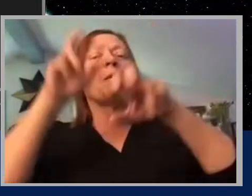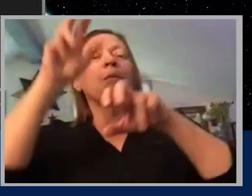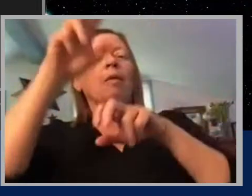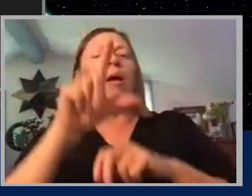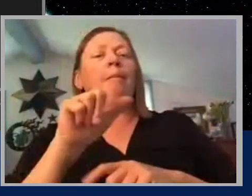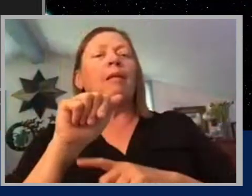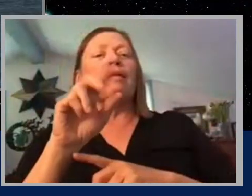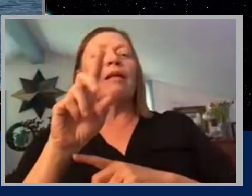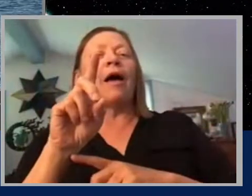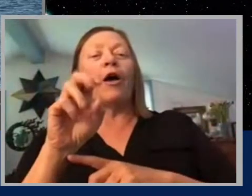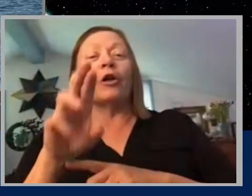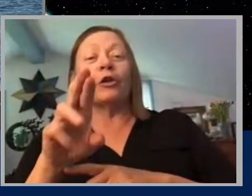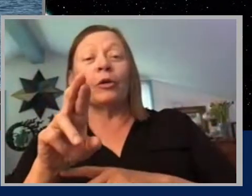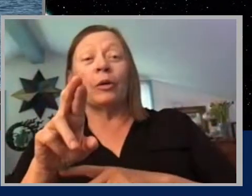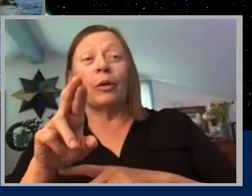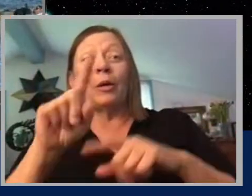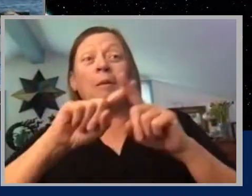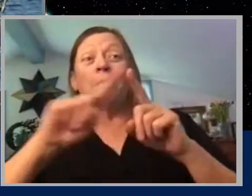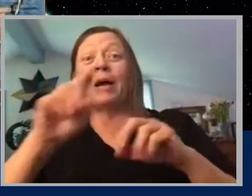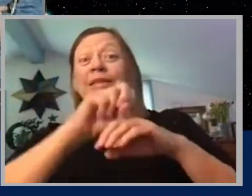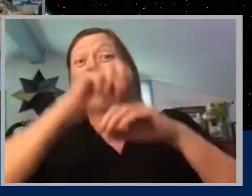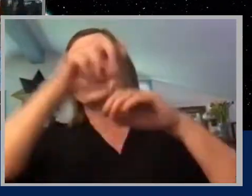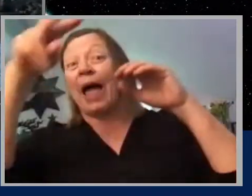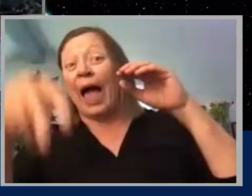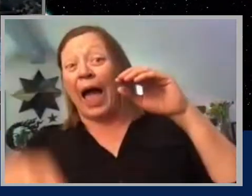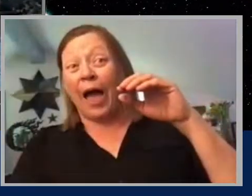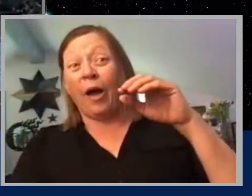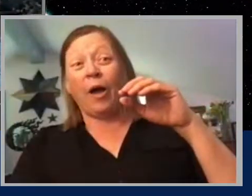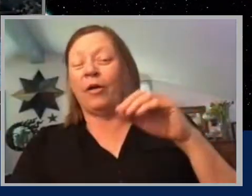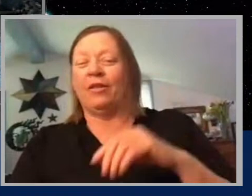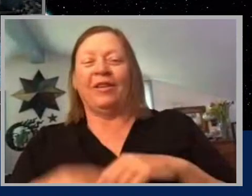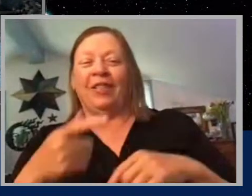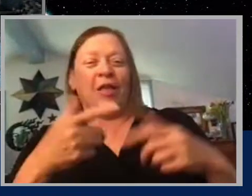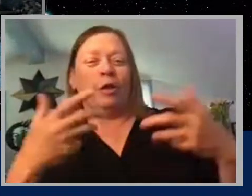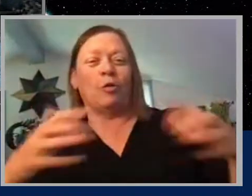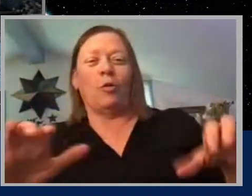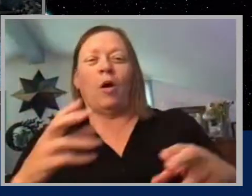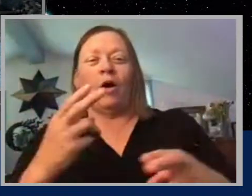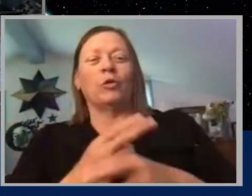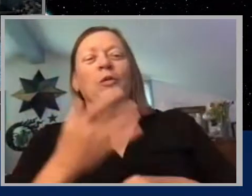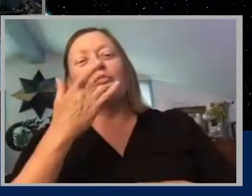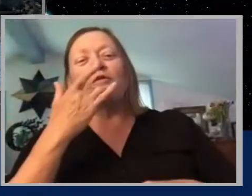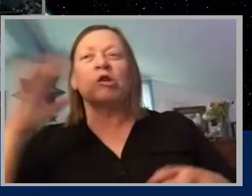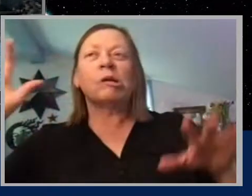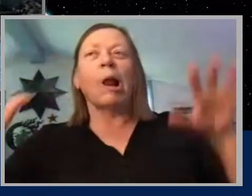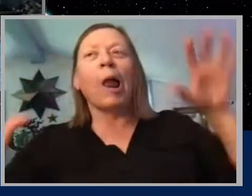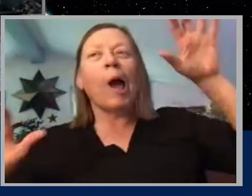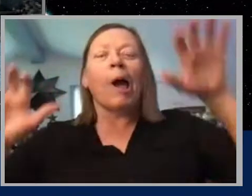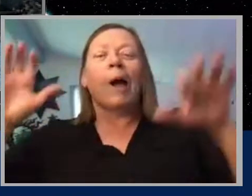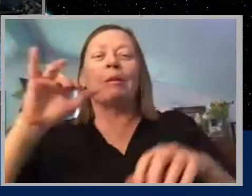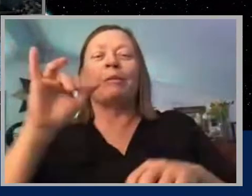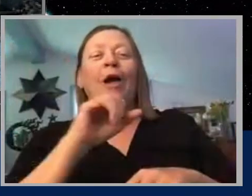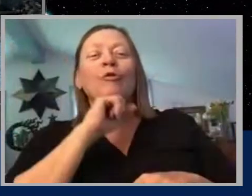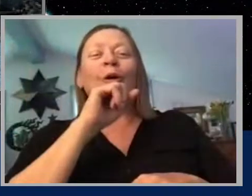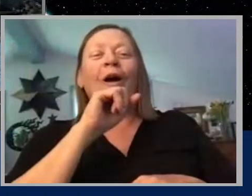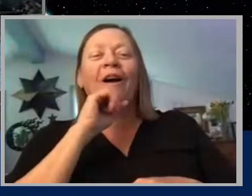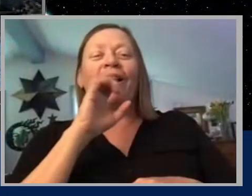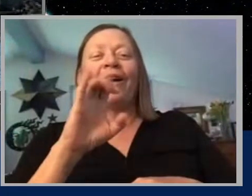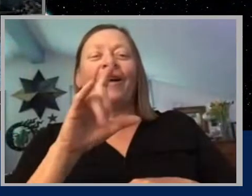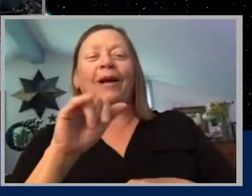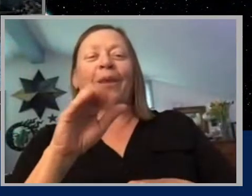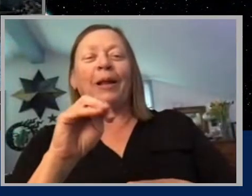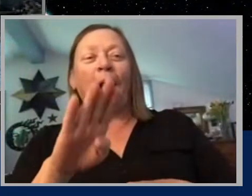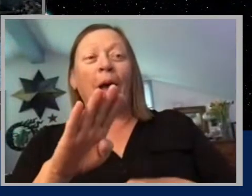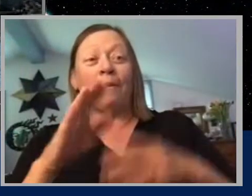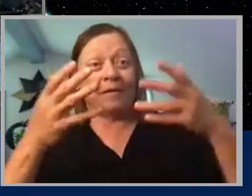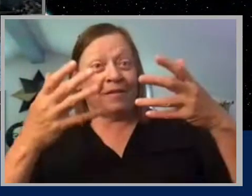when they do rescue, they're not going to use a ladder. They want to rock climb it up there, and they like to jump off of it